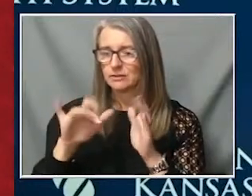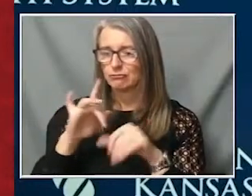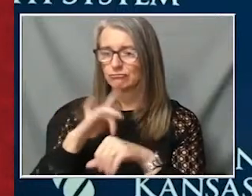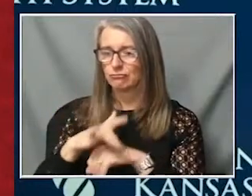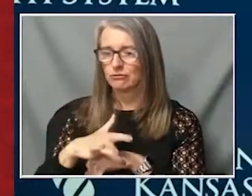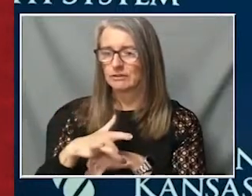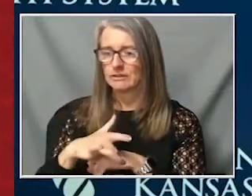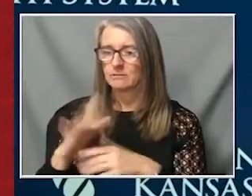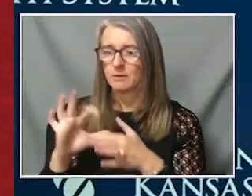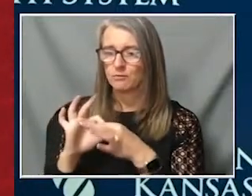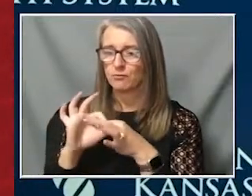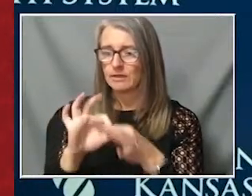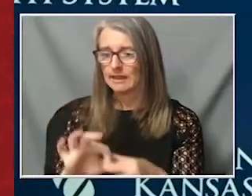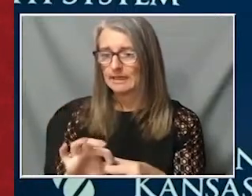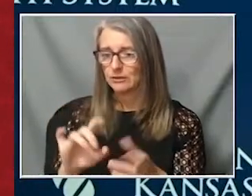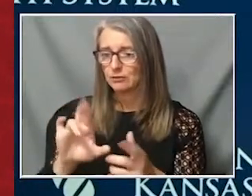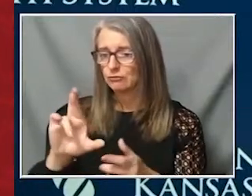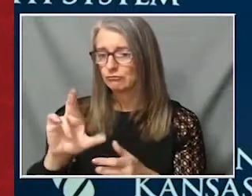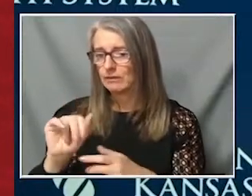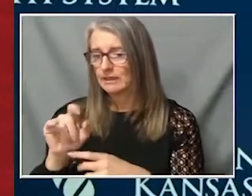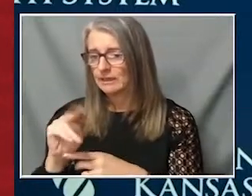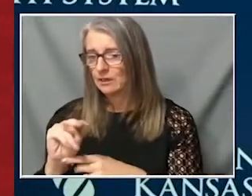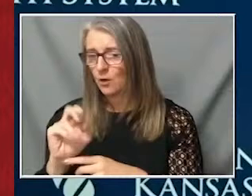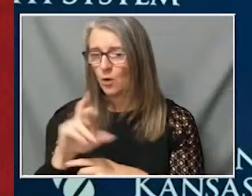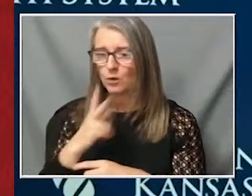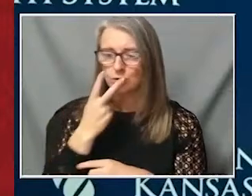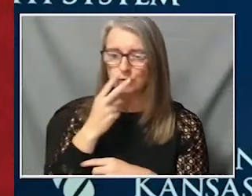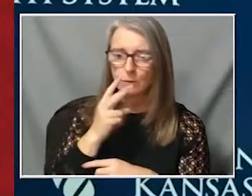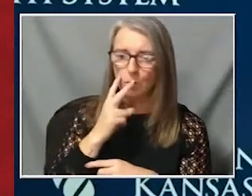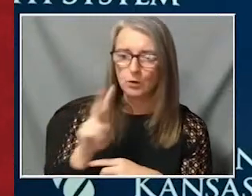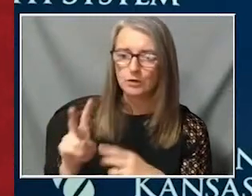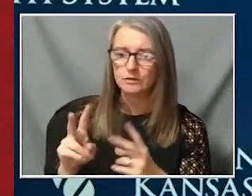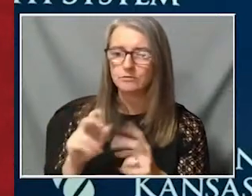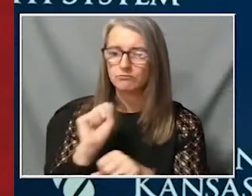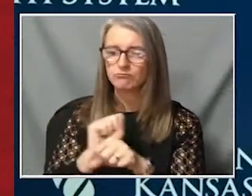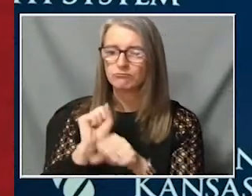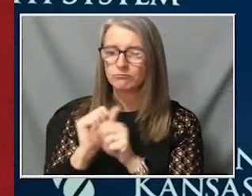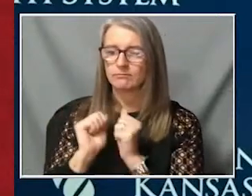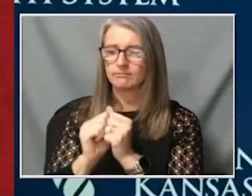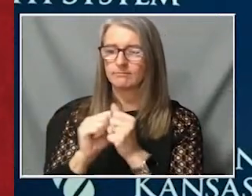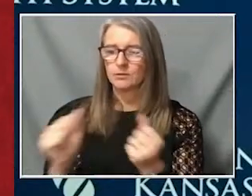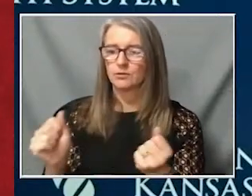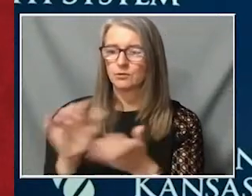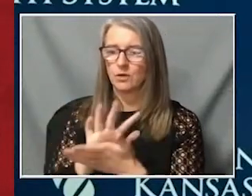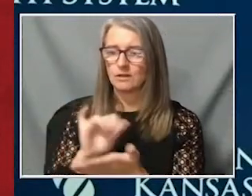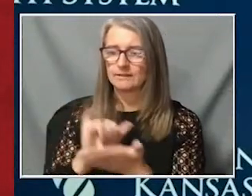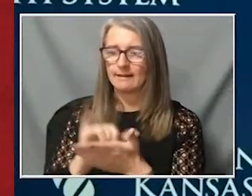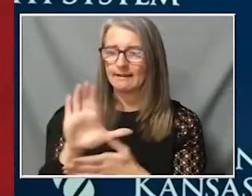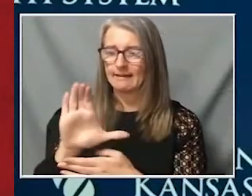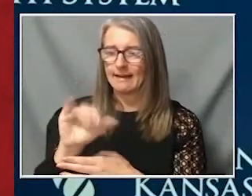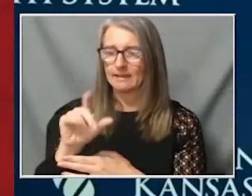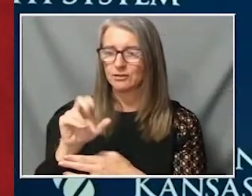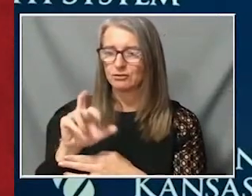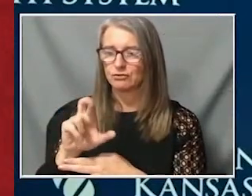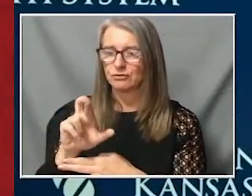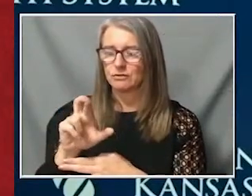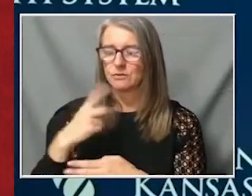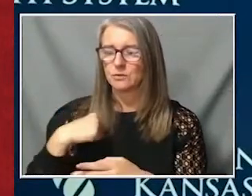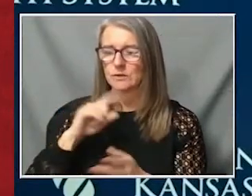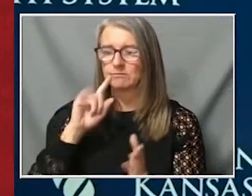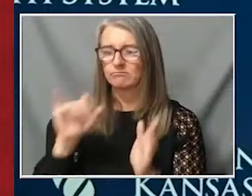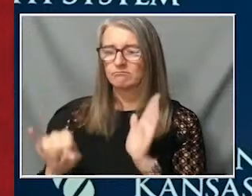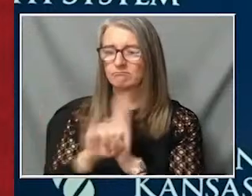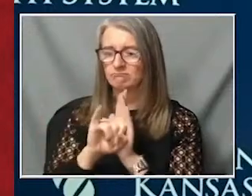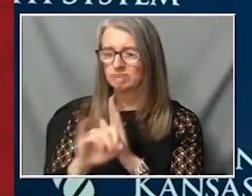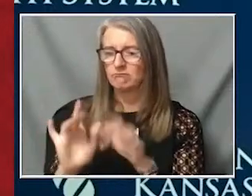it's related to that radon, or you were a smoker and there was some, working together to cause that lung cancer. When we detect it early like that,